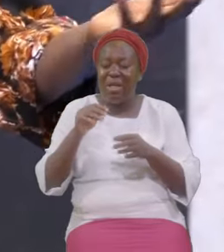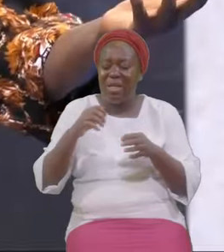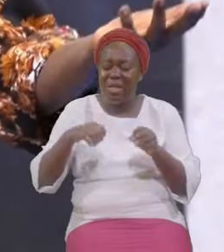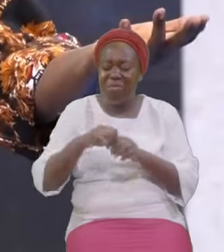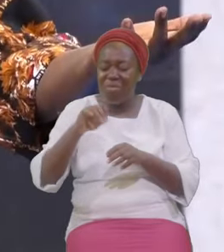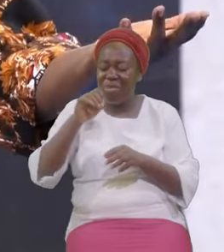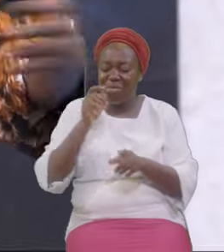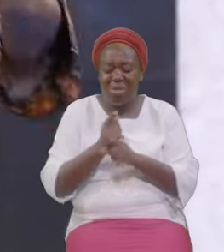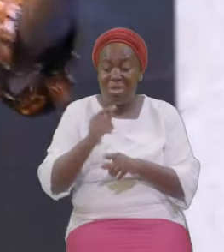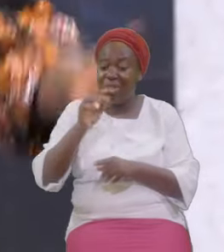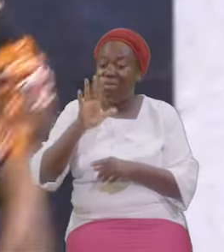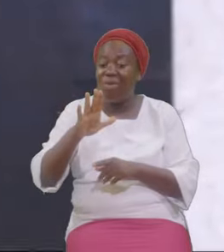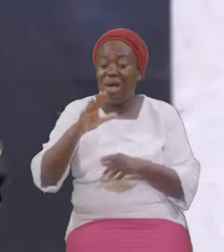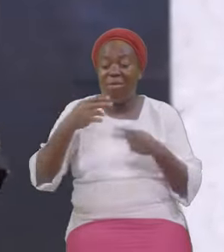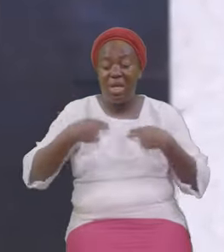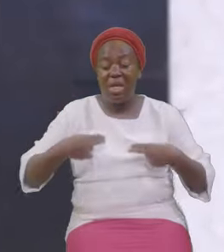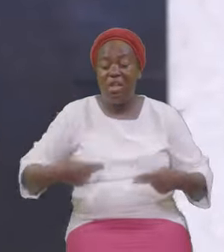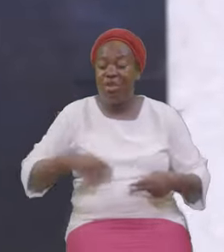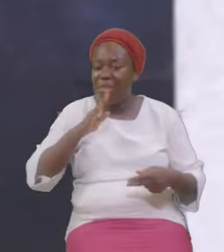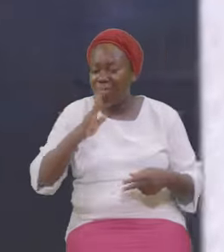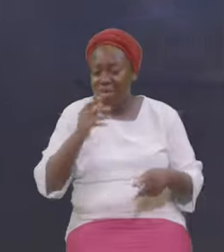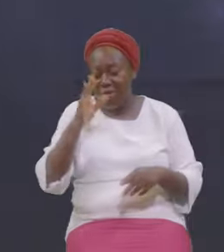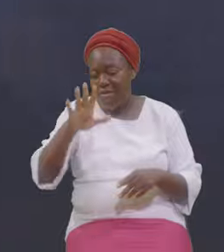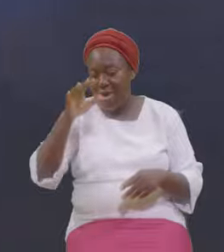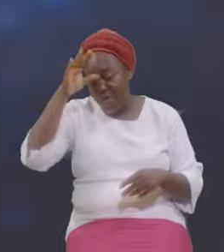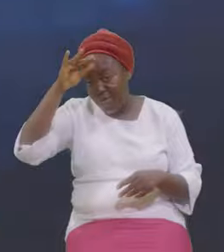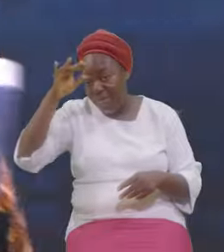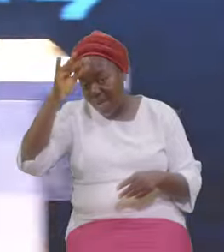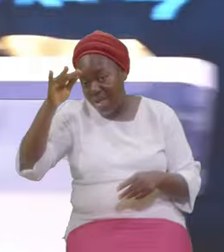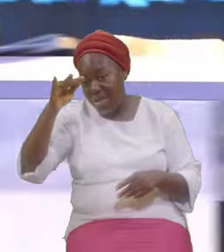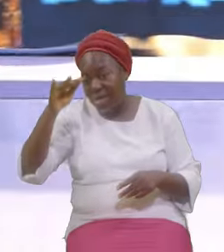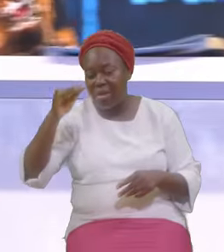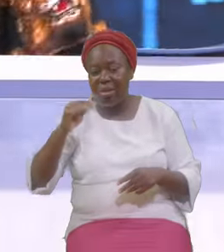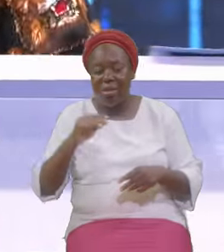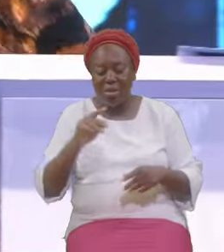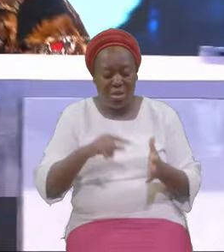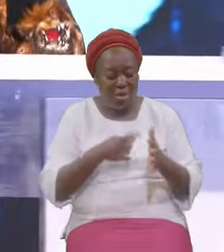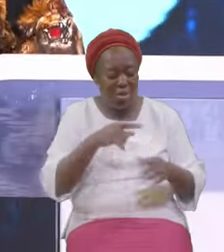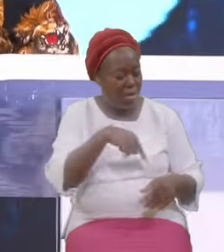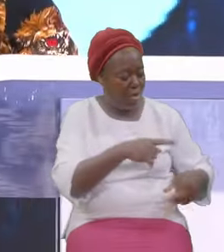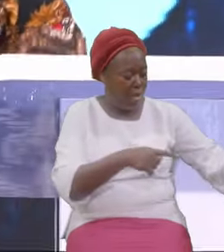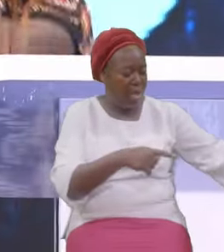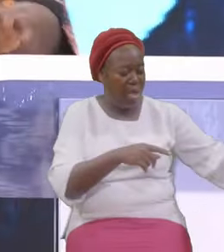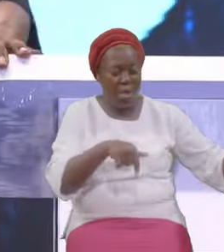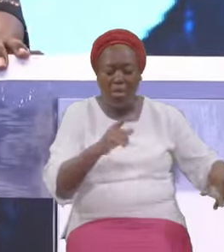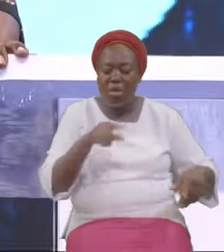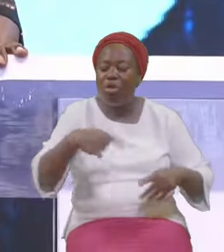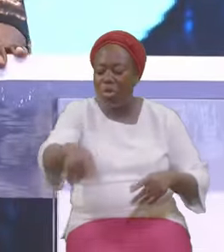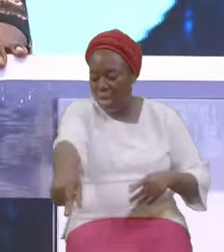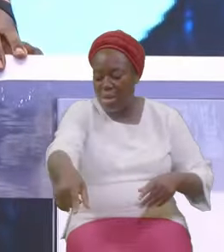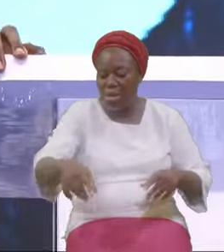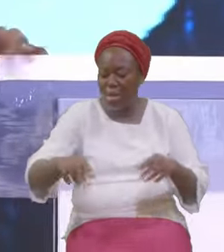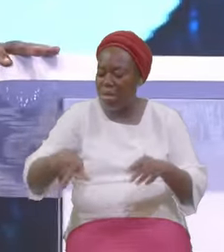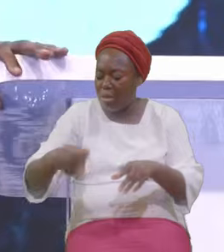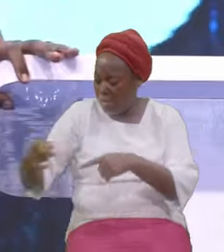human beings, five men? This one says, go here. Another man says, go there. Another man says, go there. If